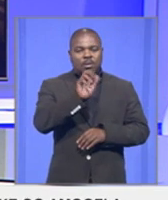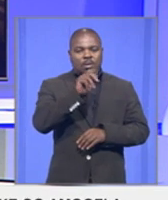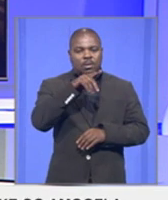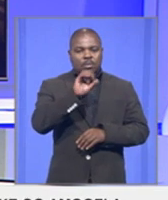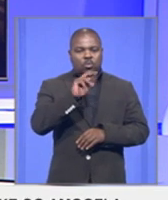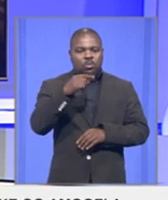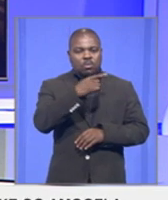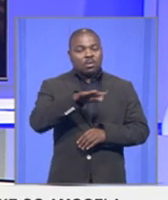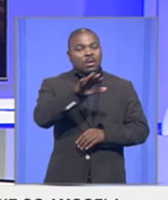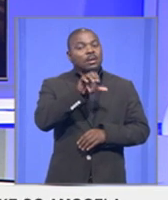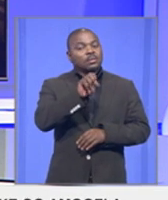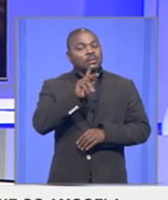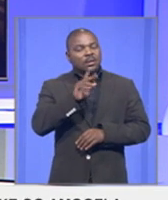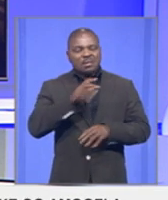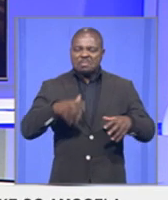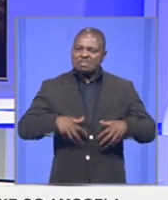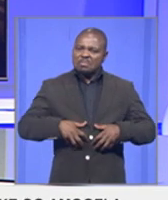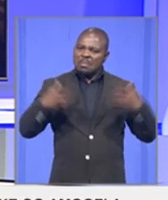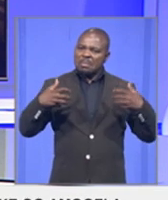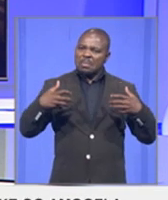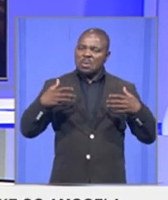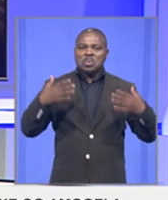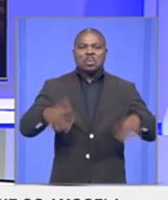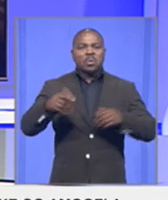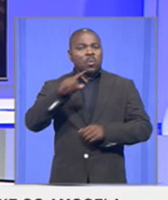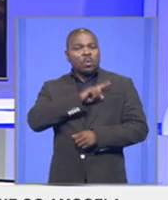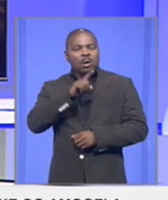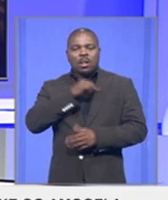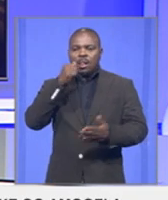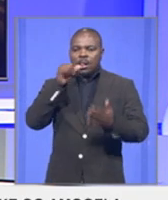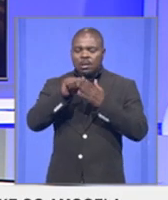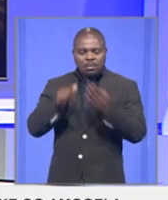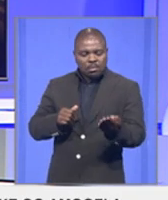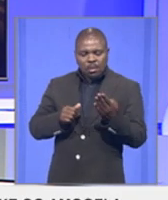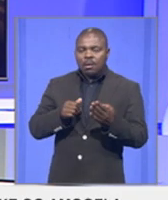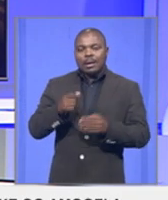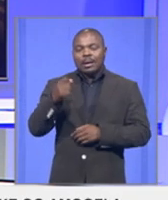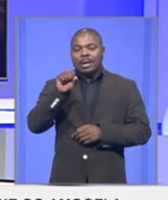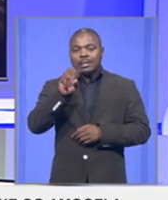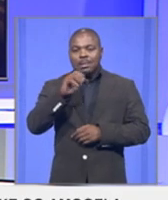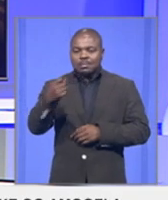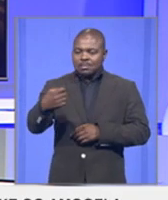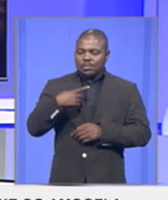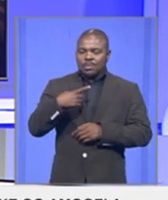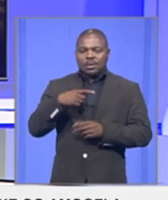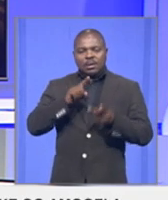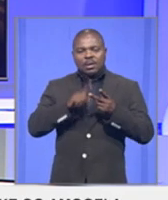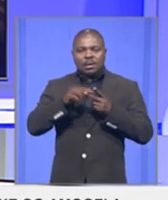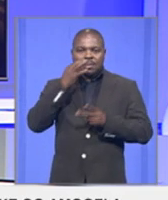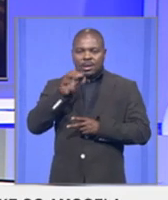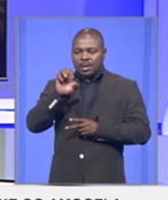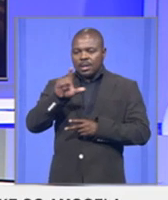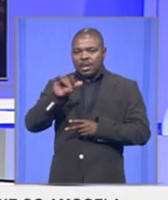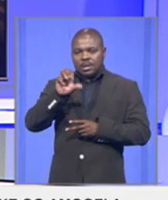ba gakgametse mo go senkana ka sepe morago ga gore ba amogele melaetsa khutso ya gore ba kolota masepala wa selegae wa